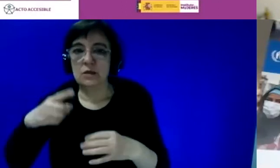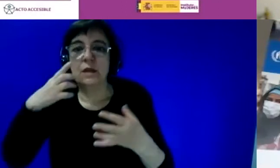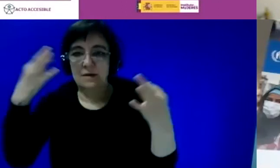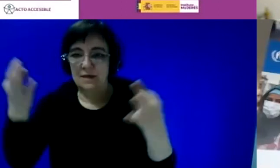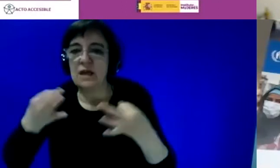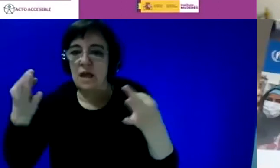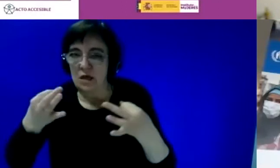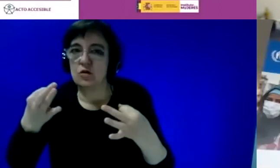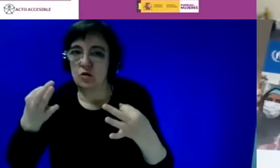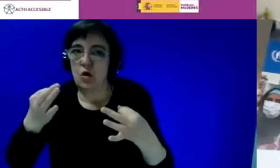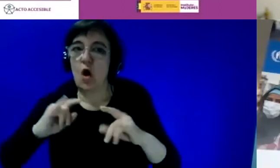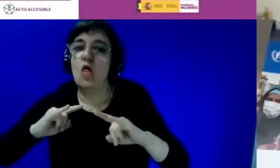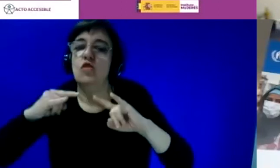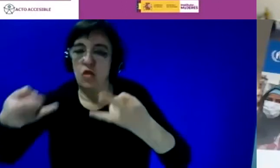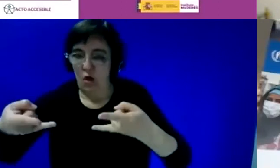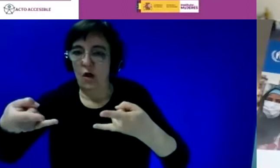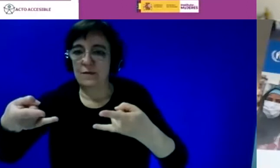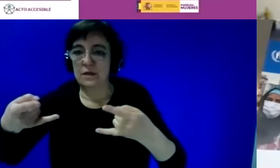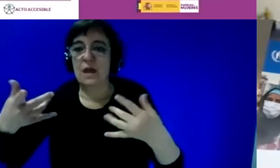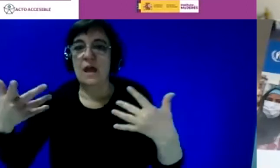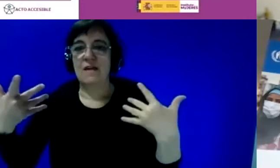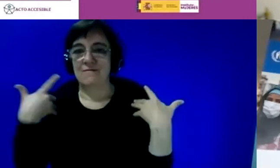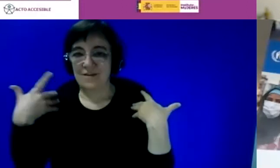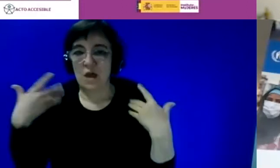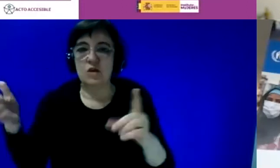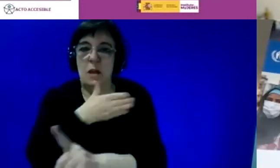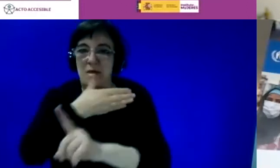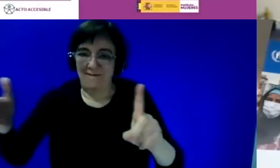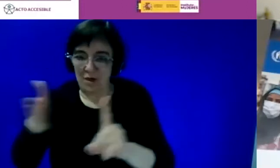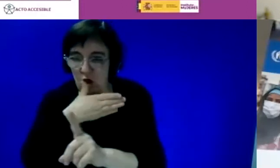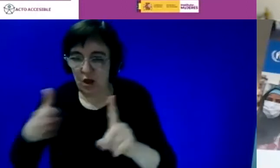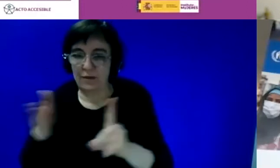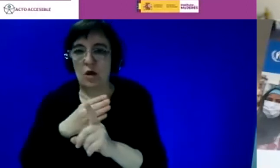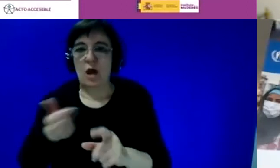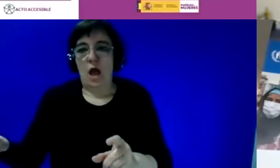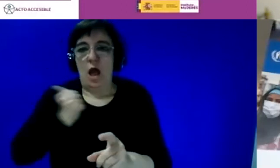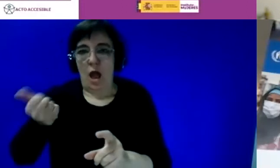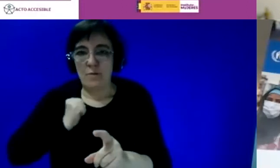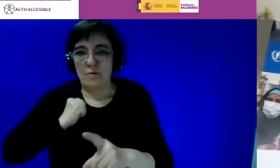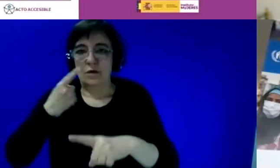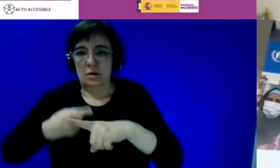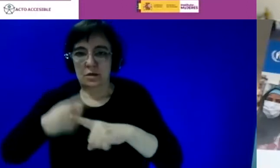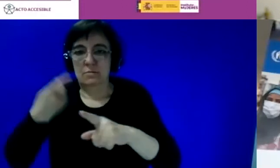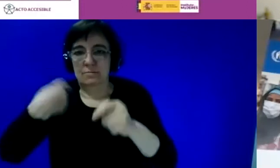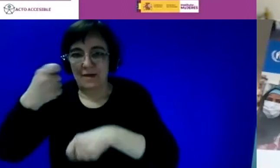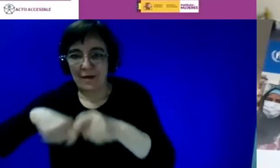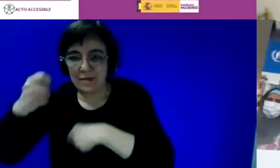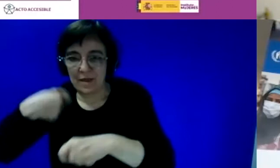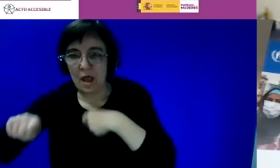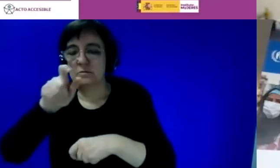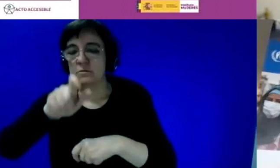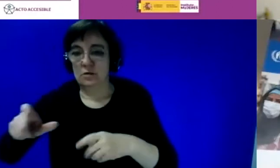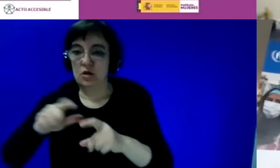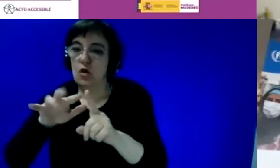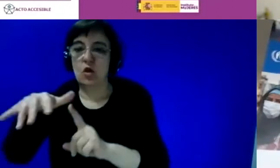disabilities. They are running a greater risk of violence, sexual exploitation,